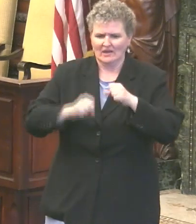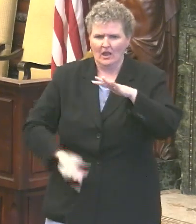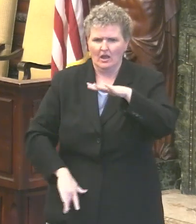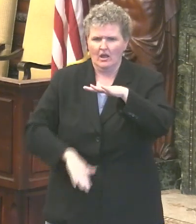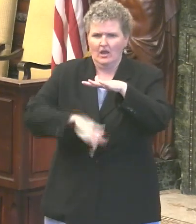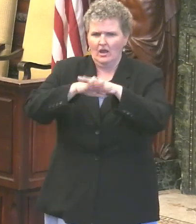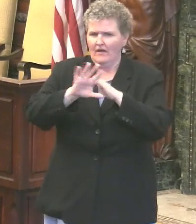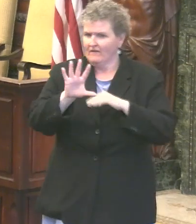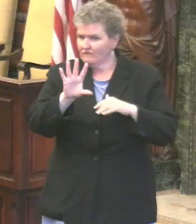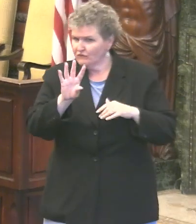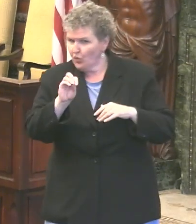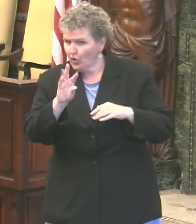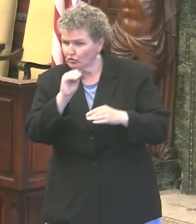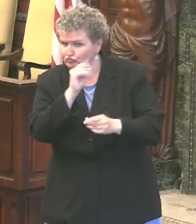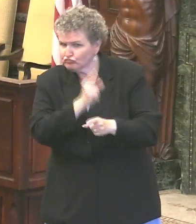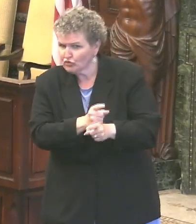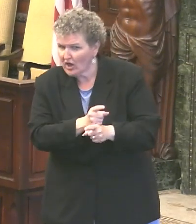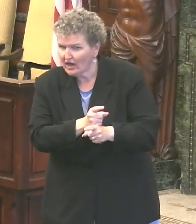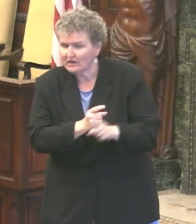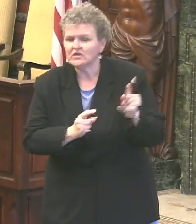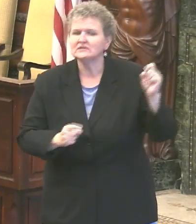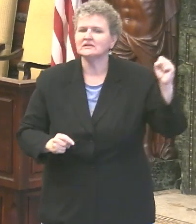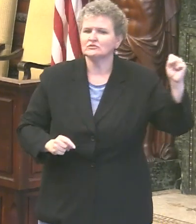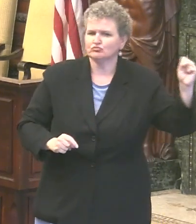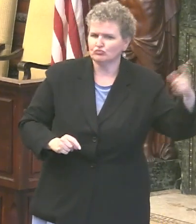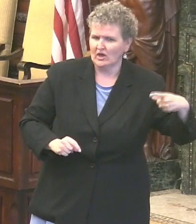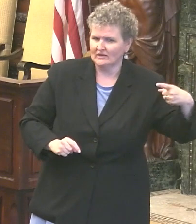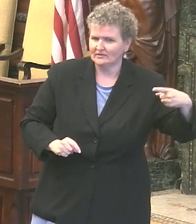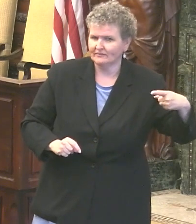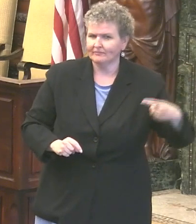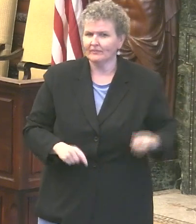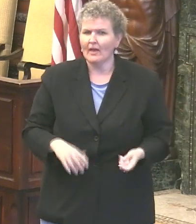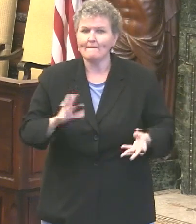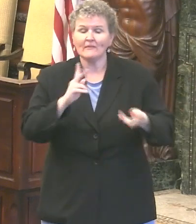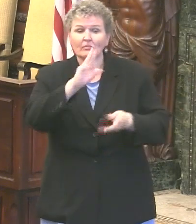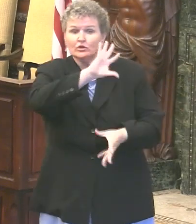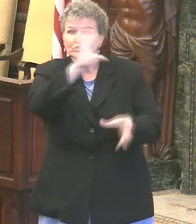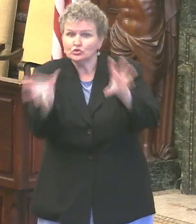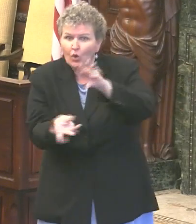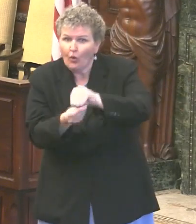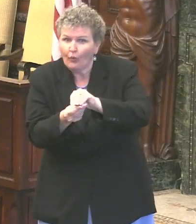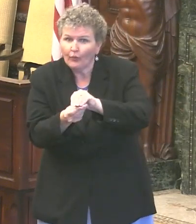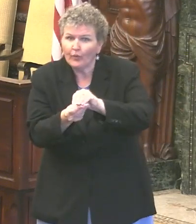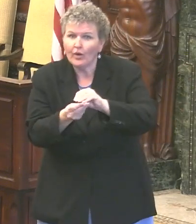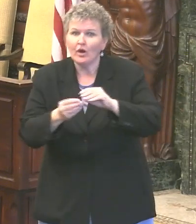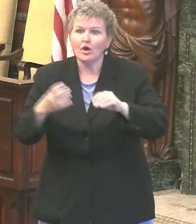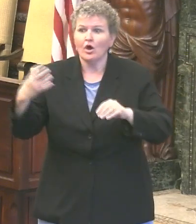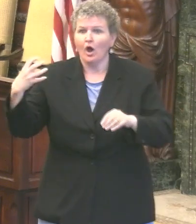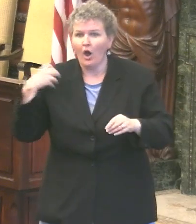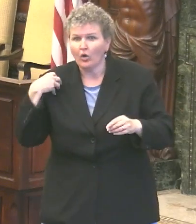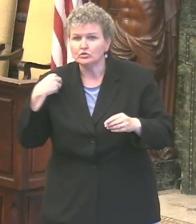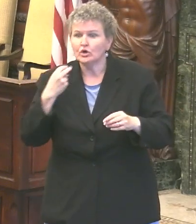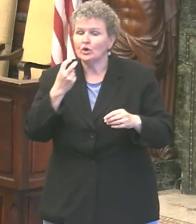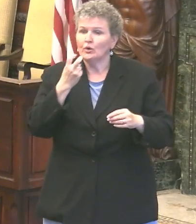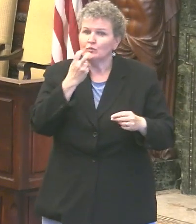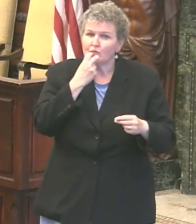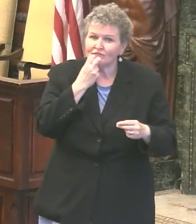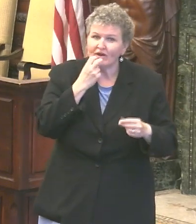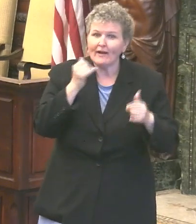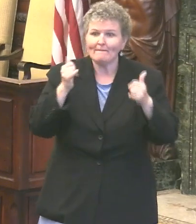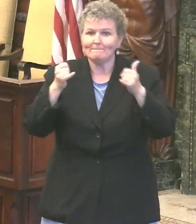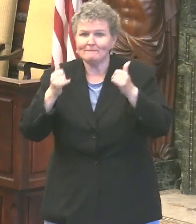Correct. So an amount of people total, that includes the competitors as well as the coaches. Coaches,